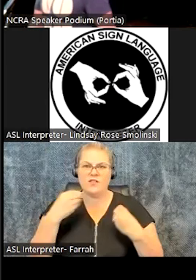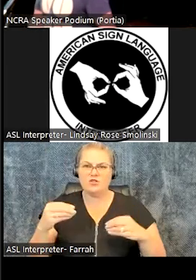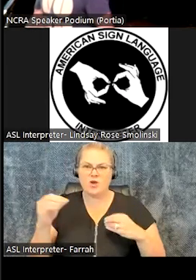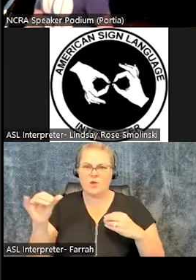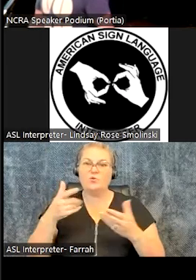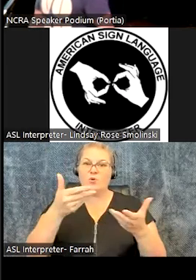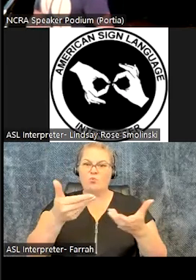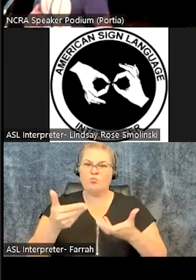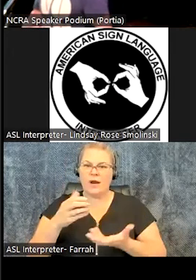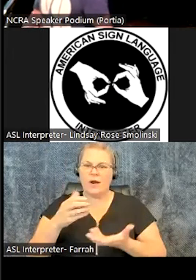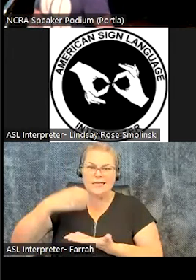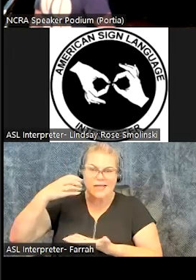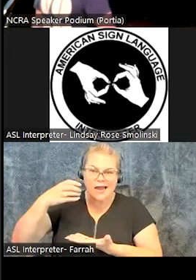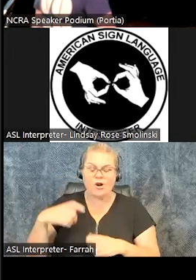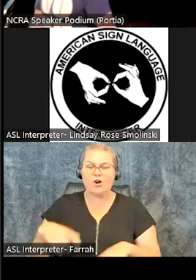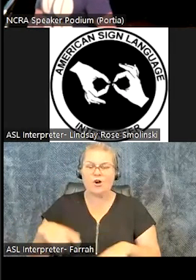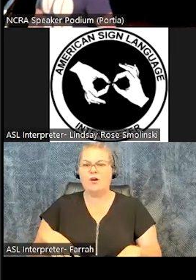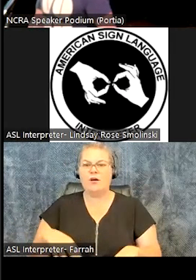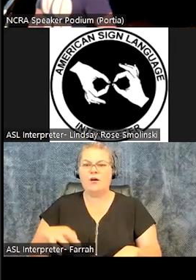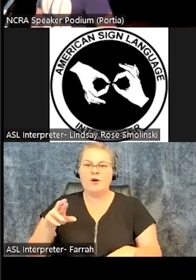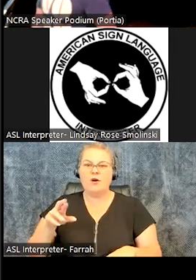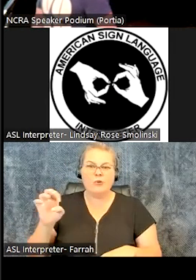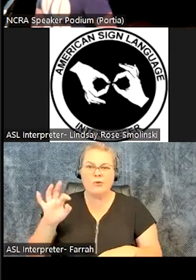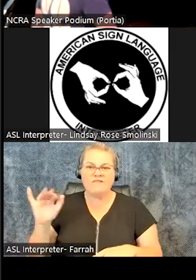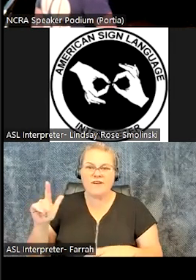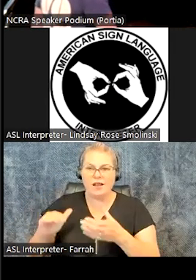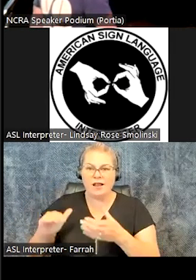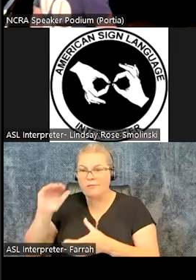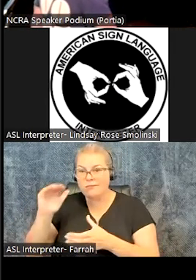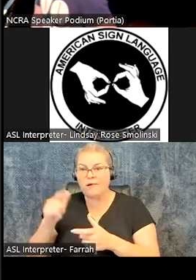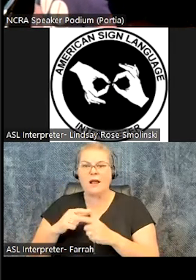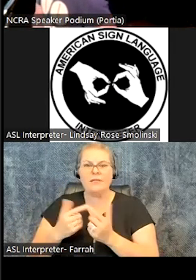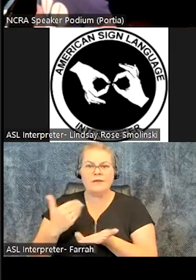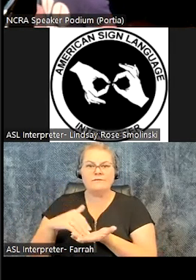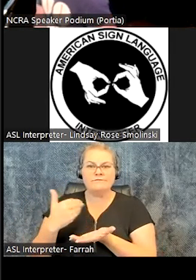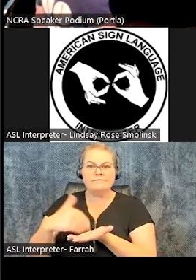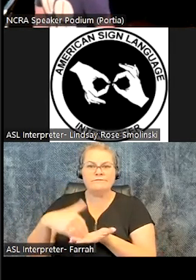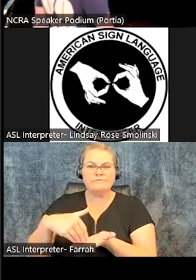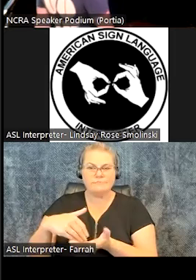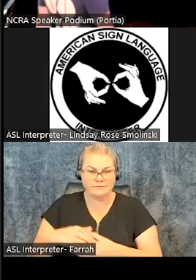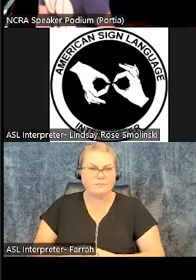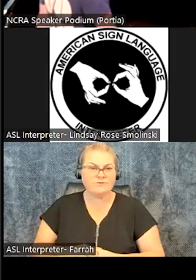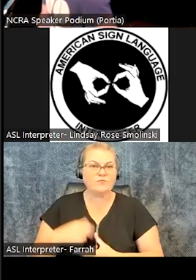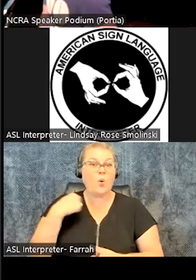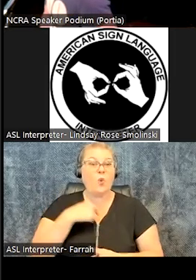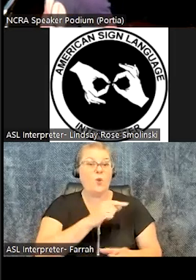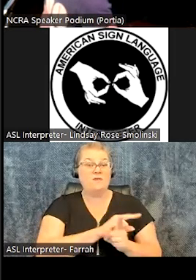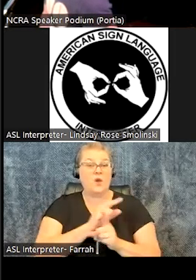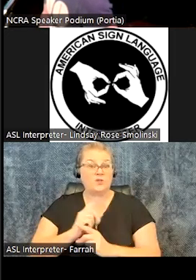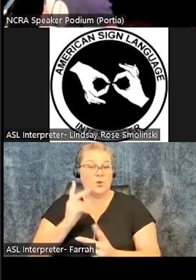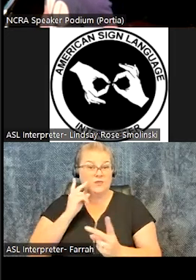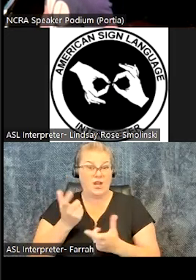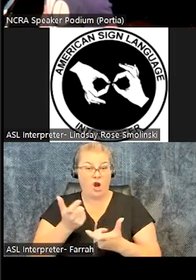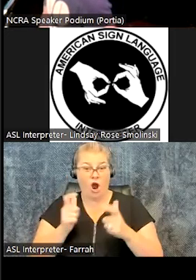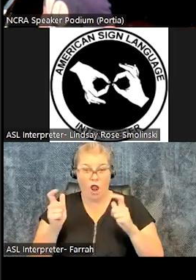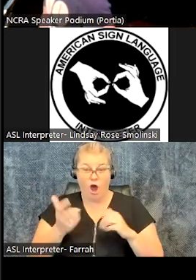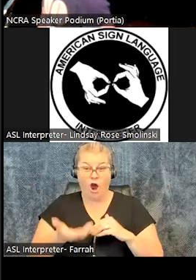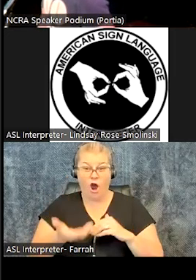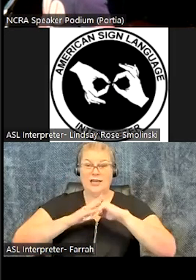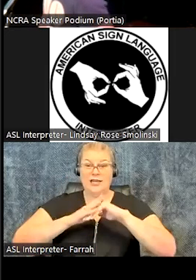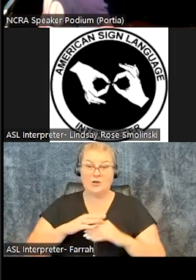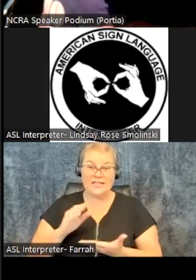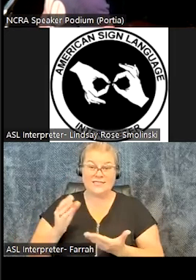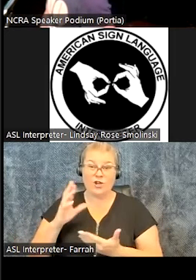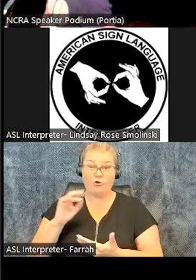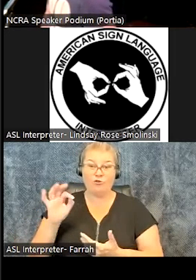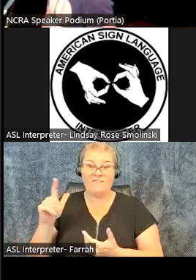container, they'll refill it, and then they'll just keep reusing it. We also have seen a large increase in refill shops. So in 2019, there was